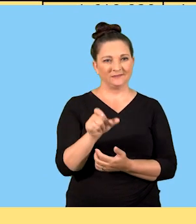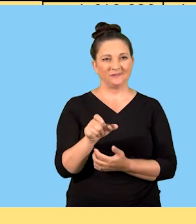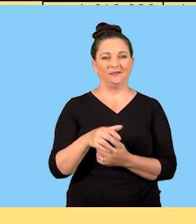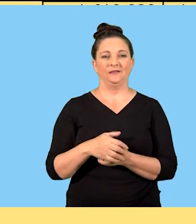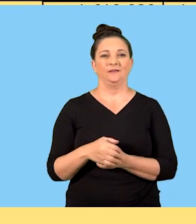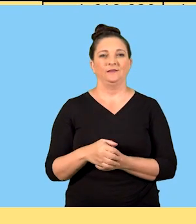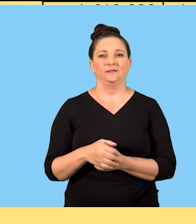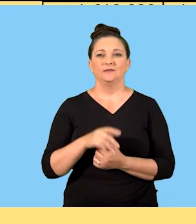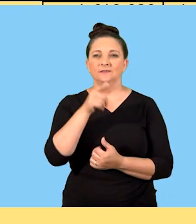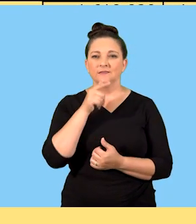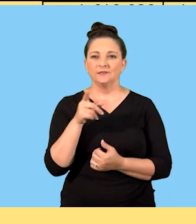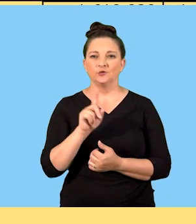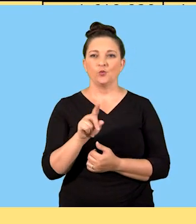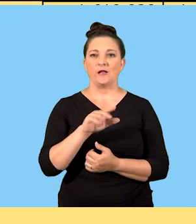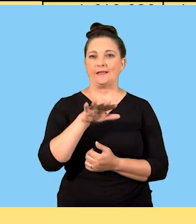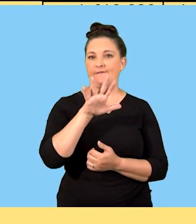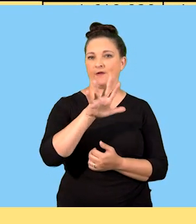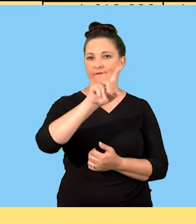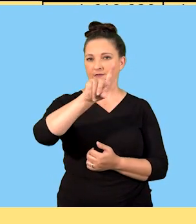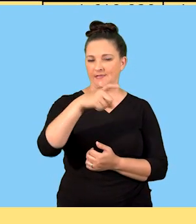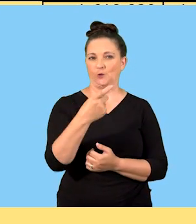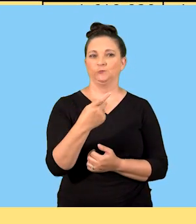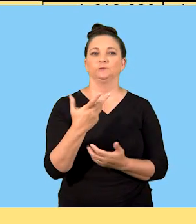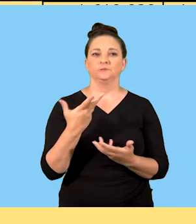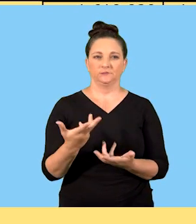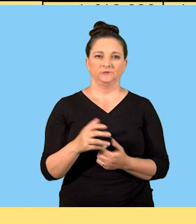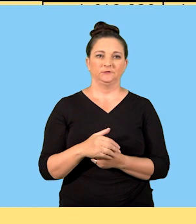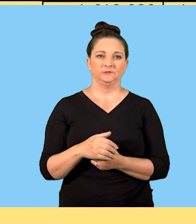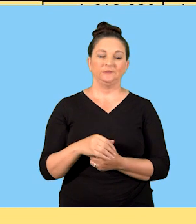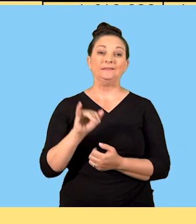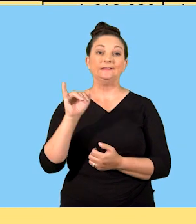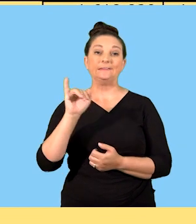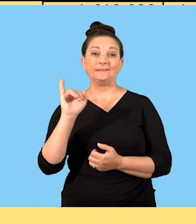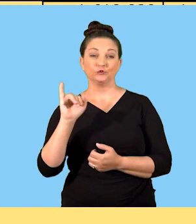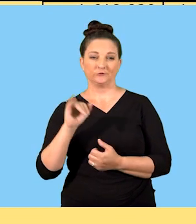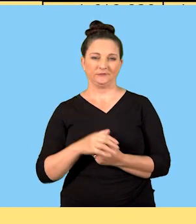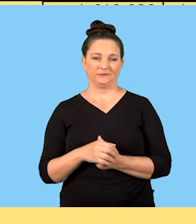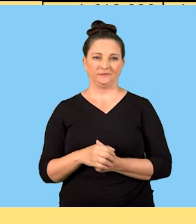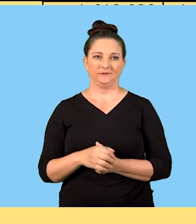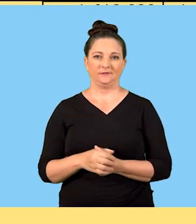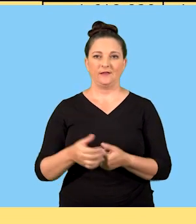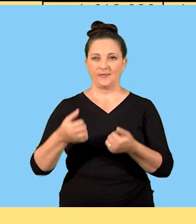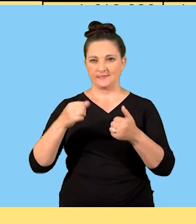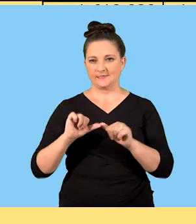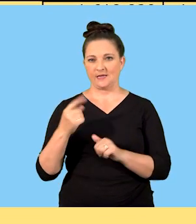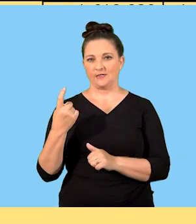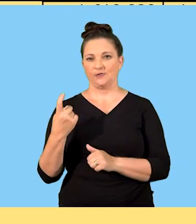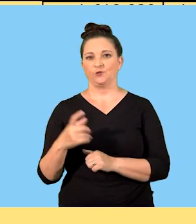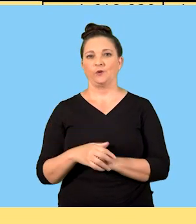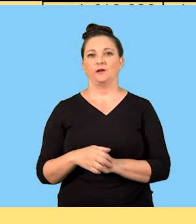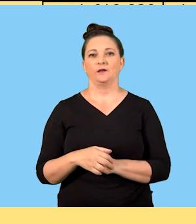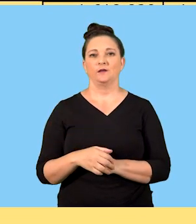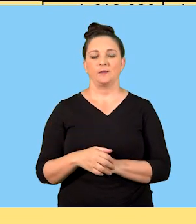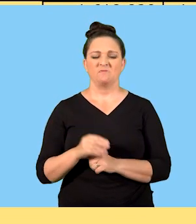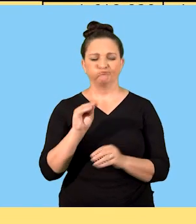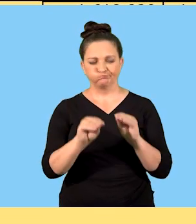side, interest on fixed deposit, 5,000. That is your interest income, 5,000. Let's go to the next